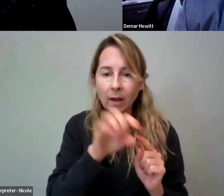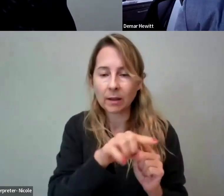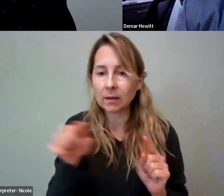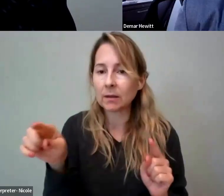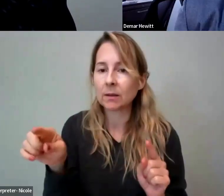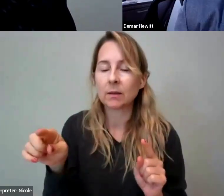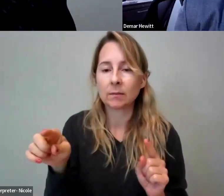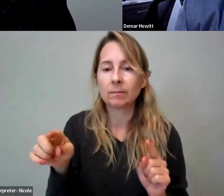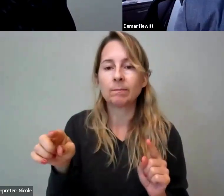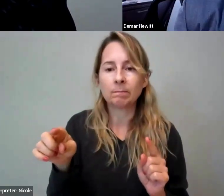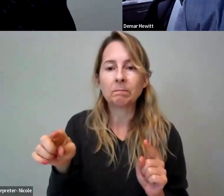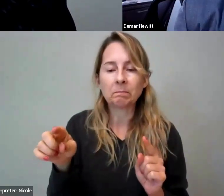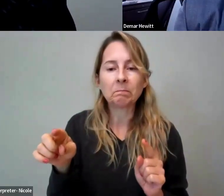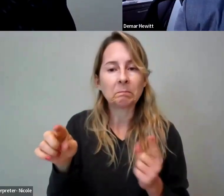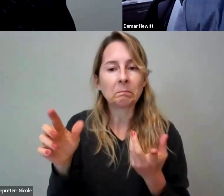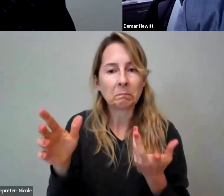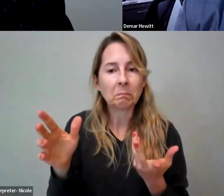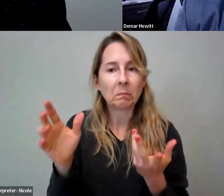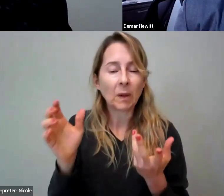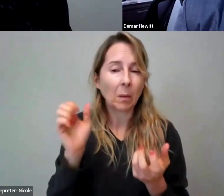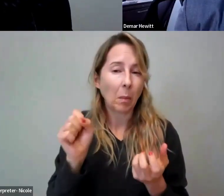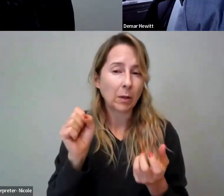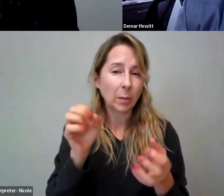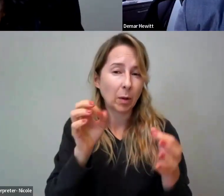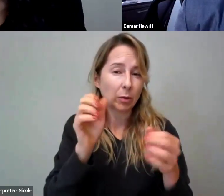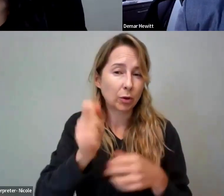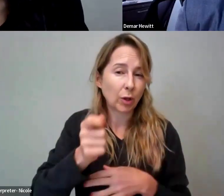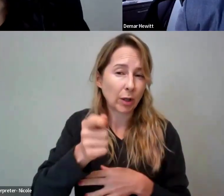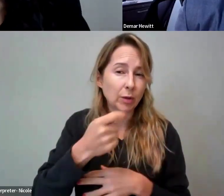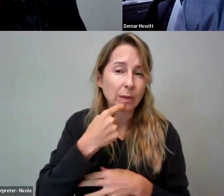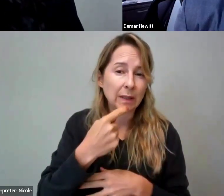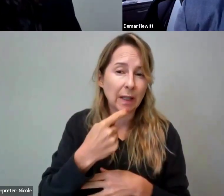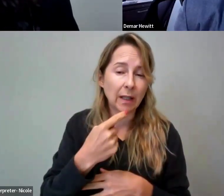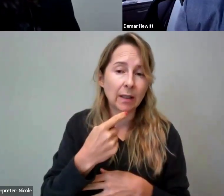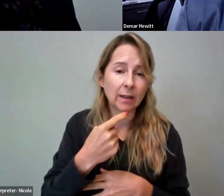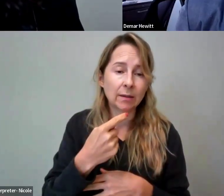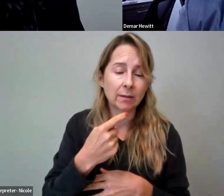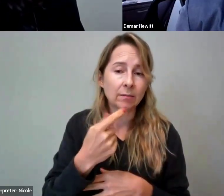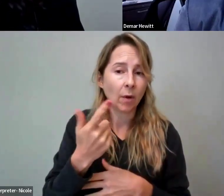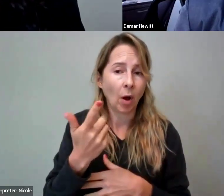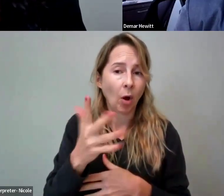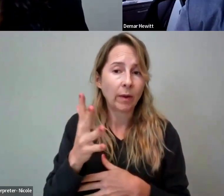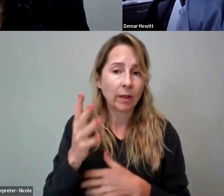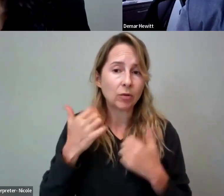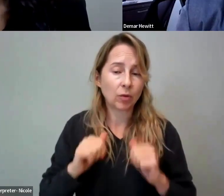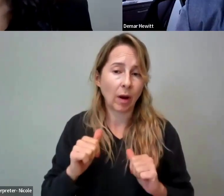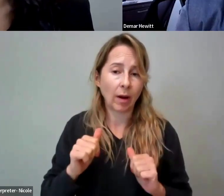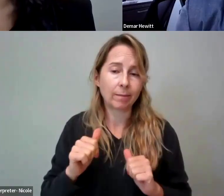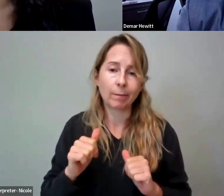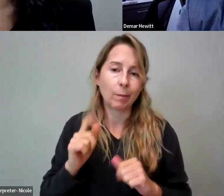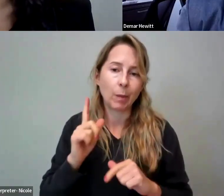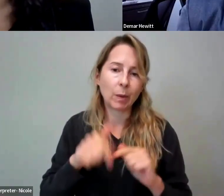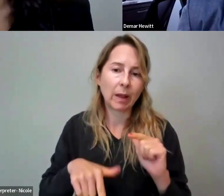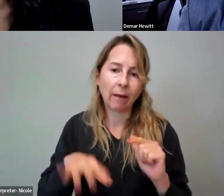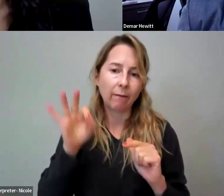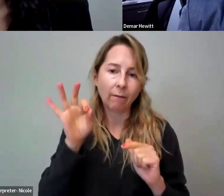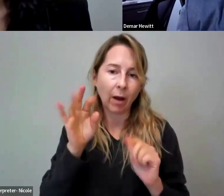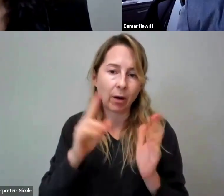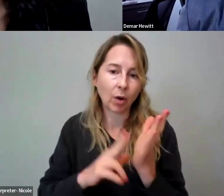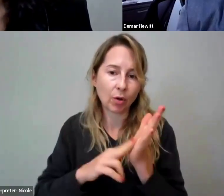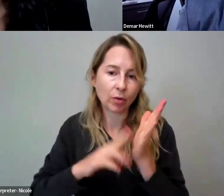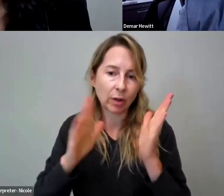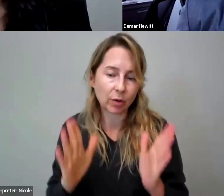mind that an adjudicator will say that they breach the duty to accommodate, because they have done